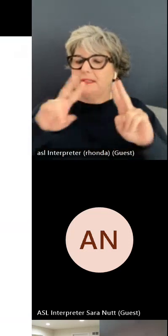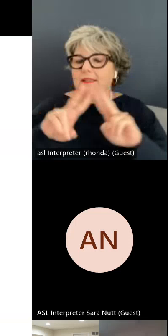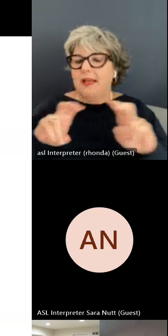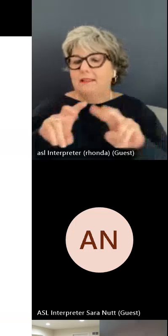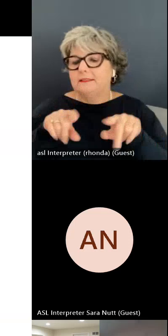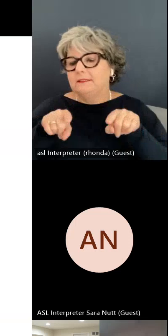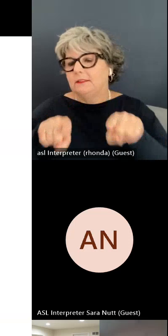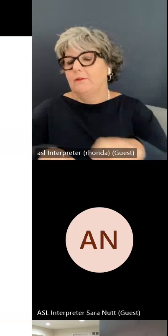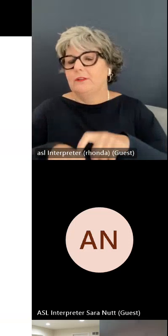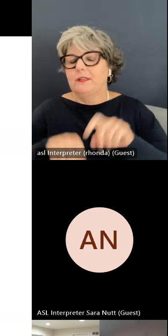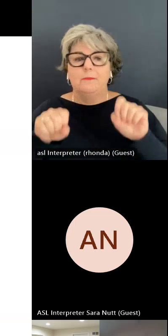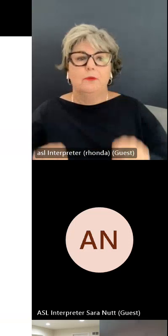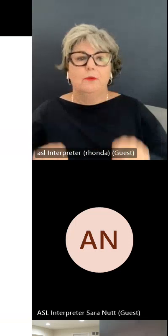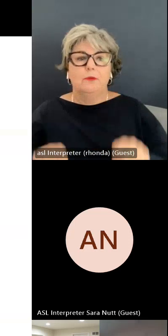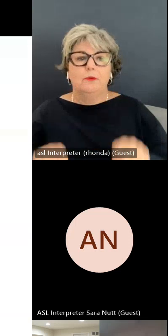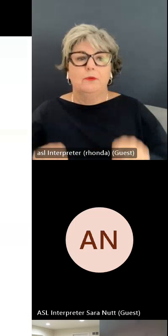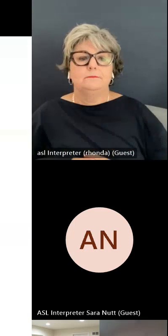time.